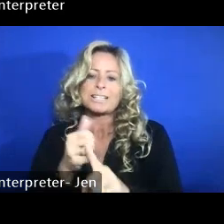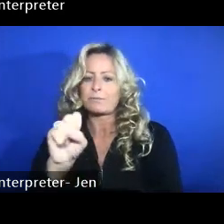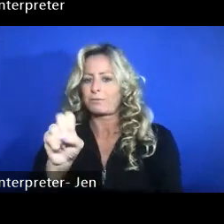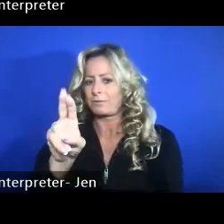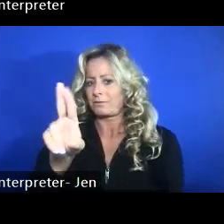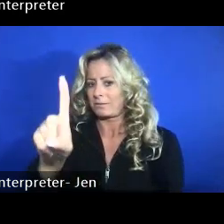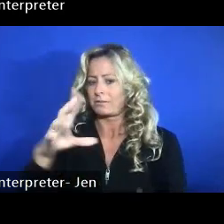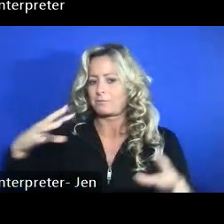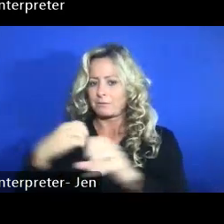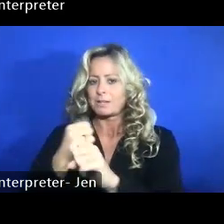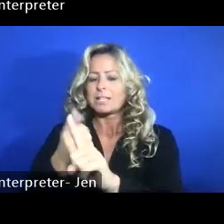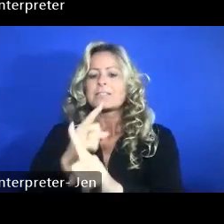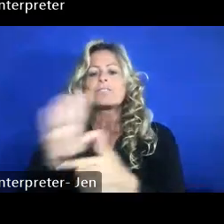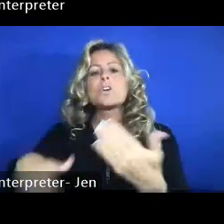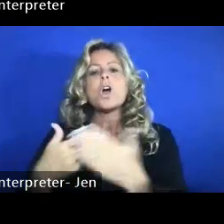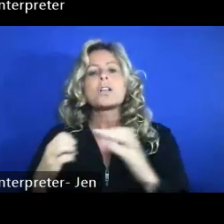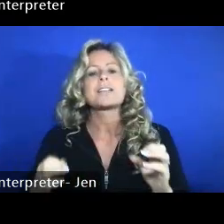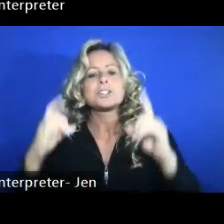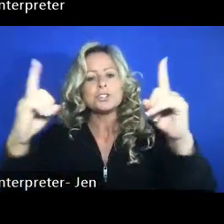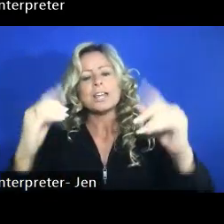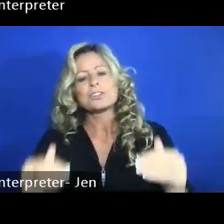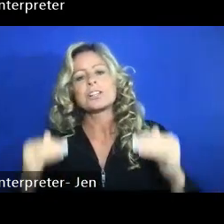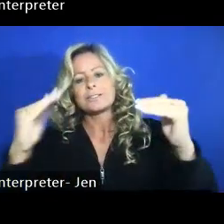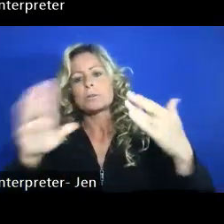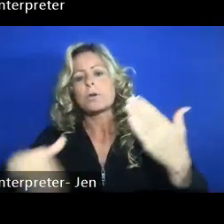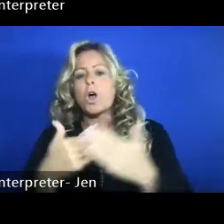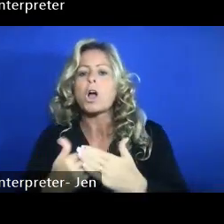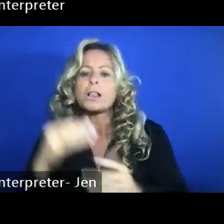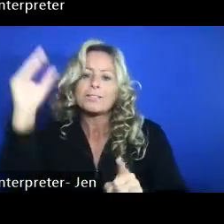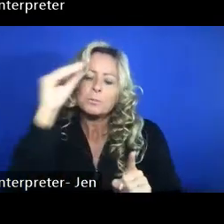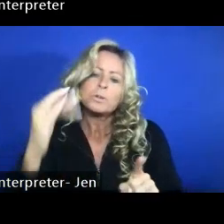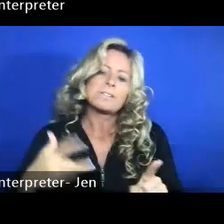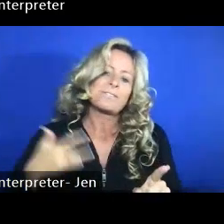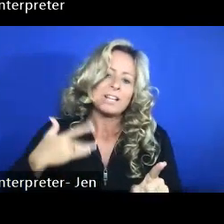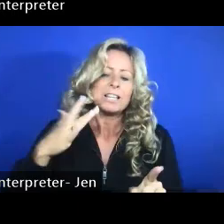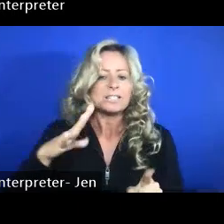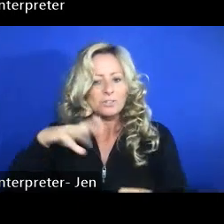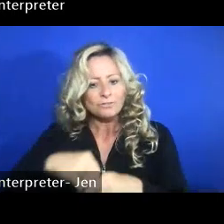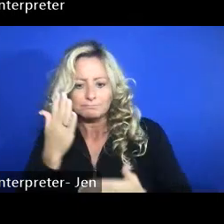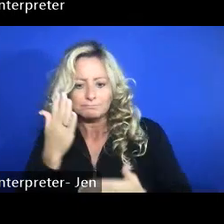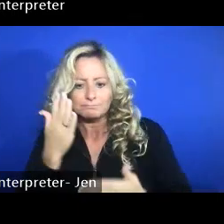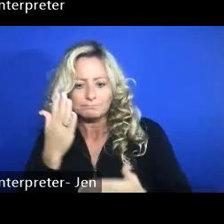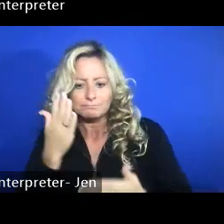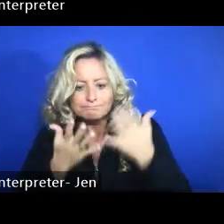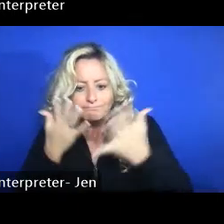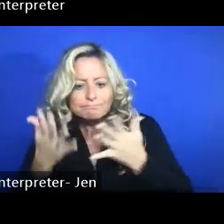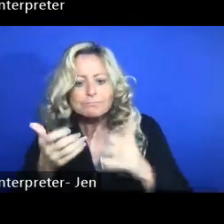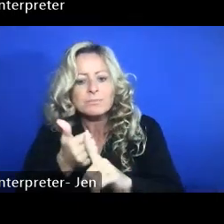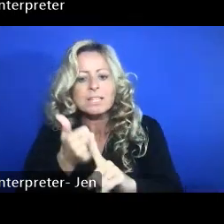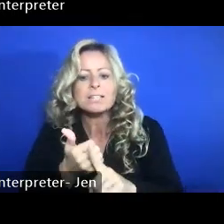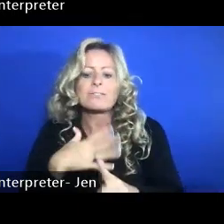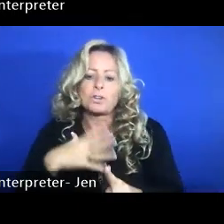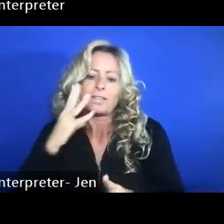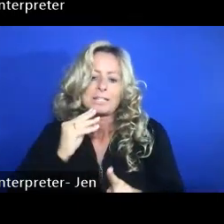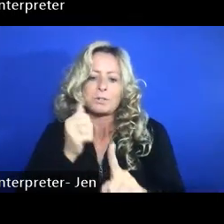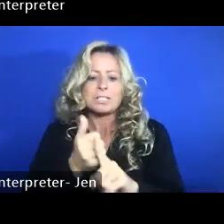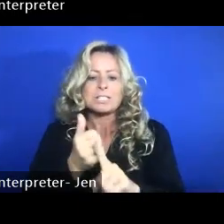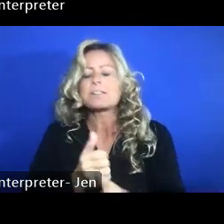awareness, education, and uplifting the voices of lived experience. So the Unshame North Carolina campaign works by partnering